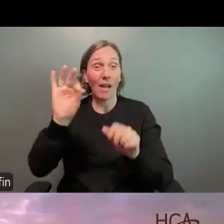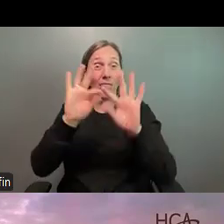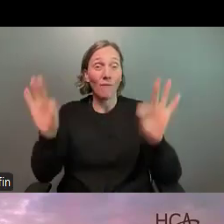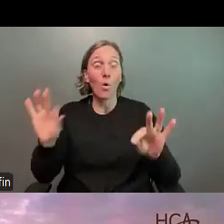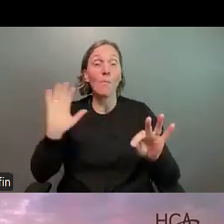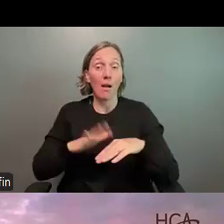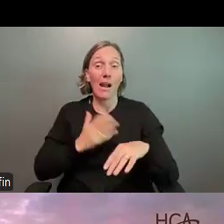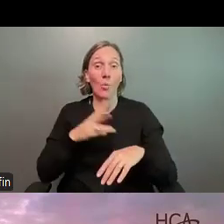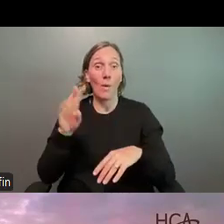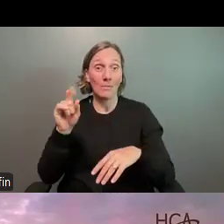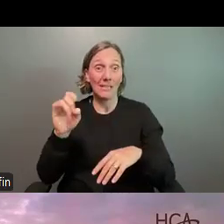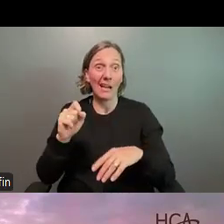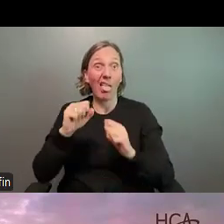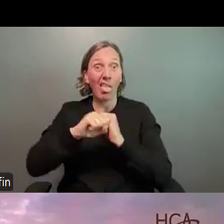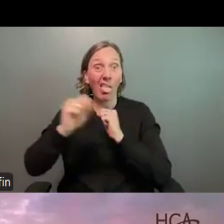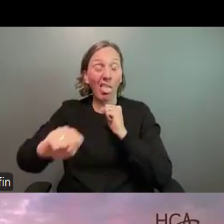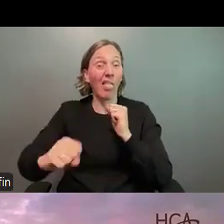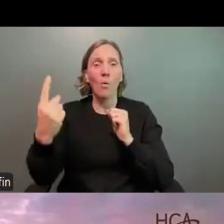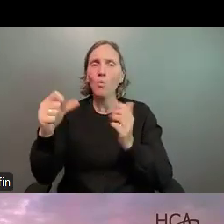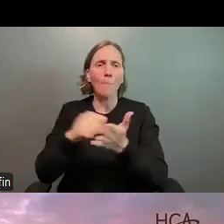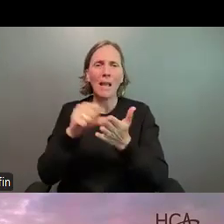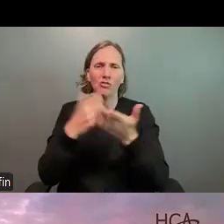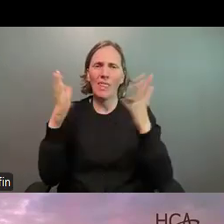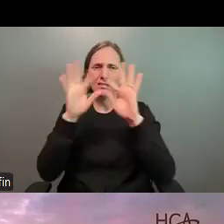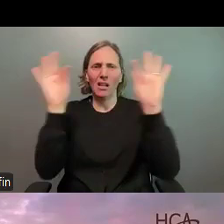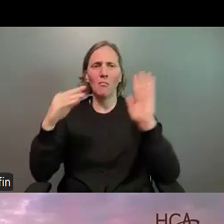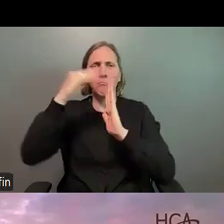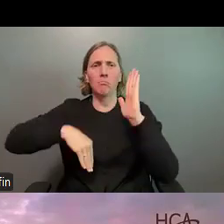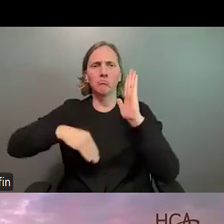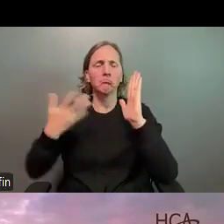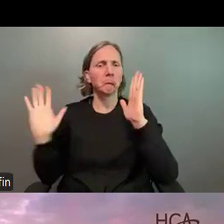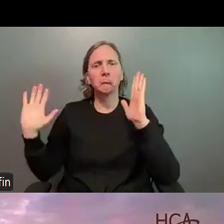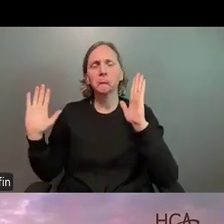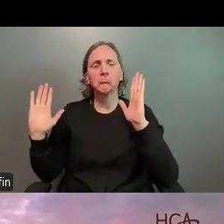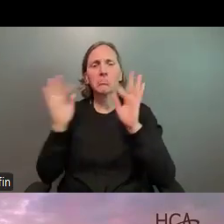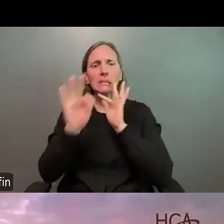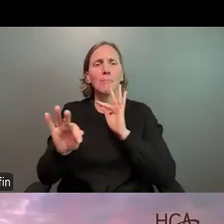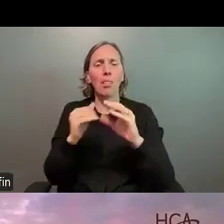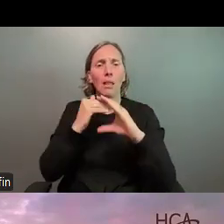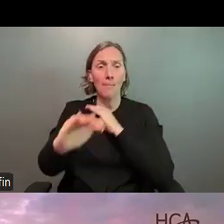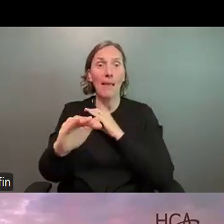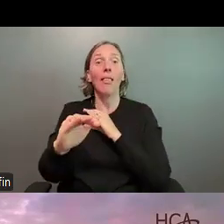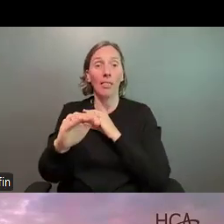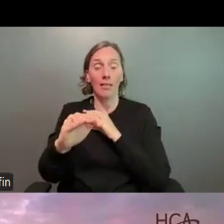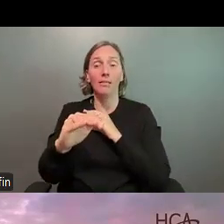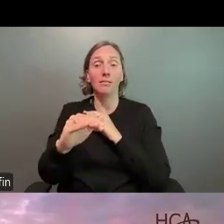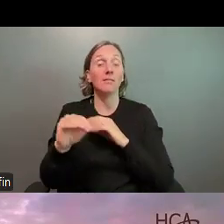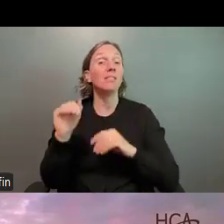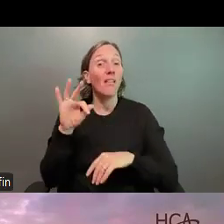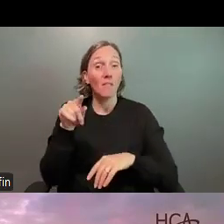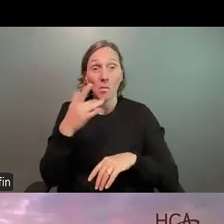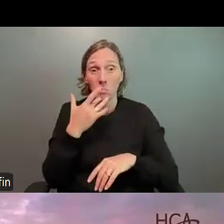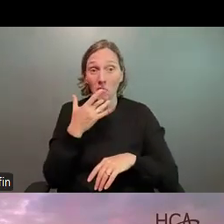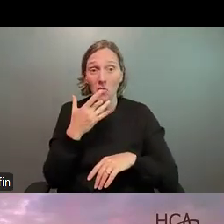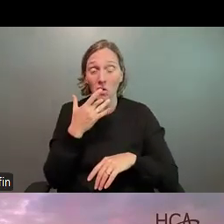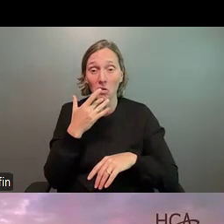It should be pretty simple and easy to fill out. And you can, submit that to us by email. If you prefer, you can